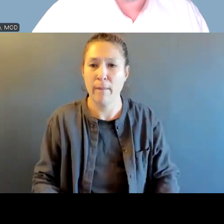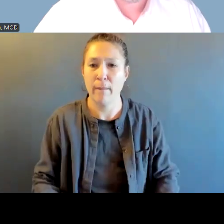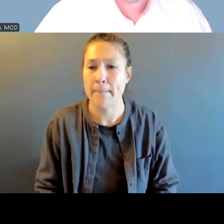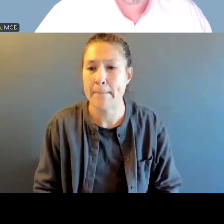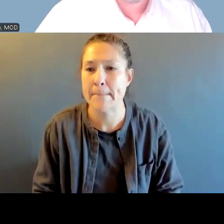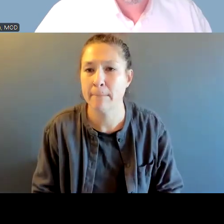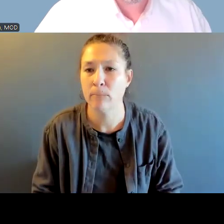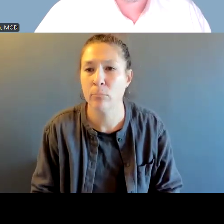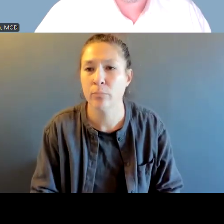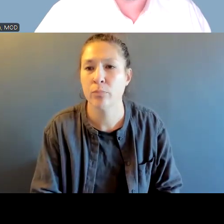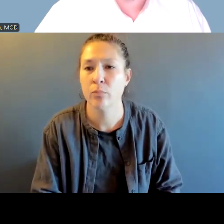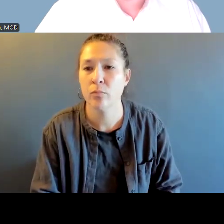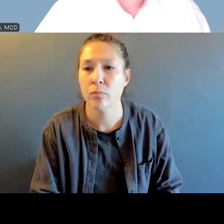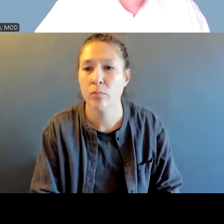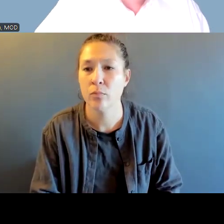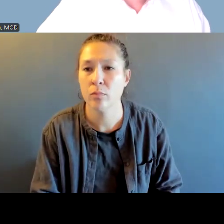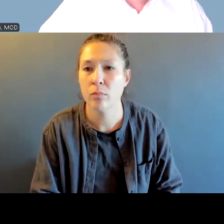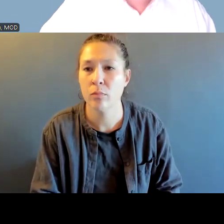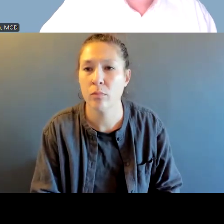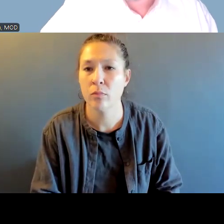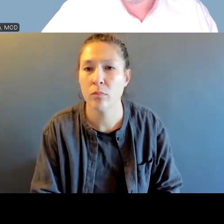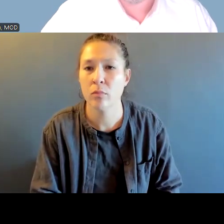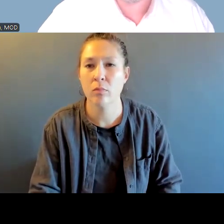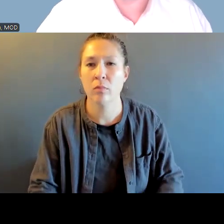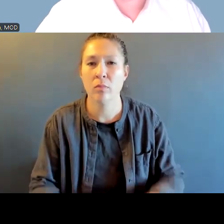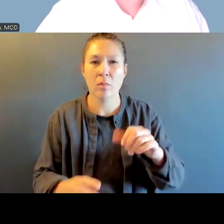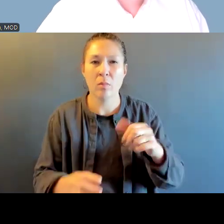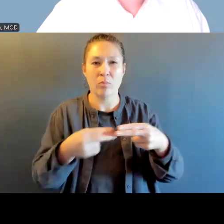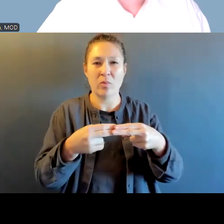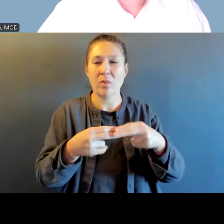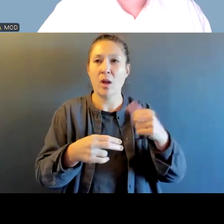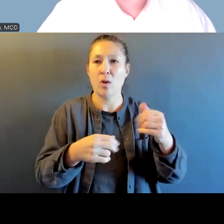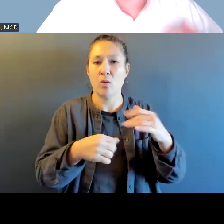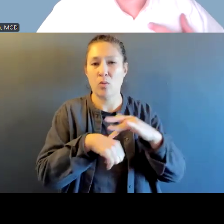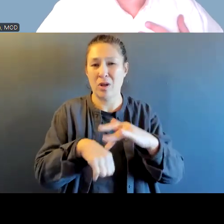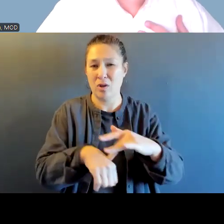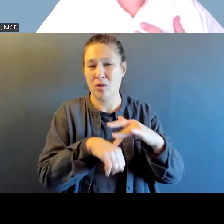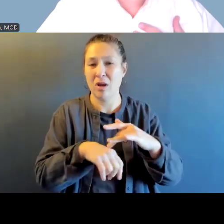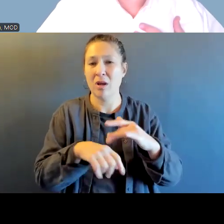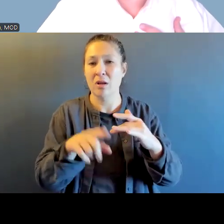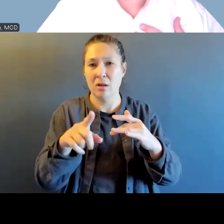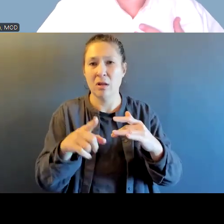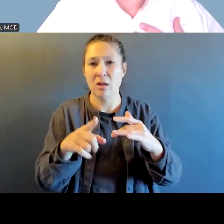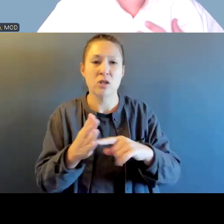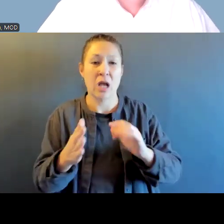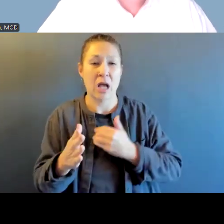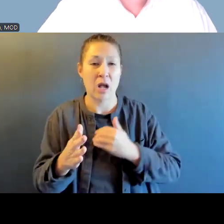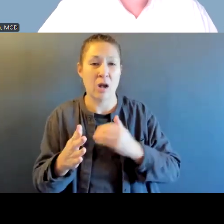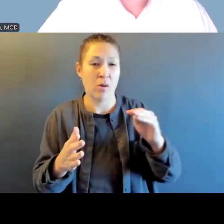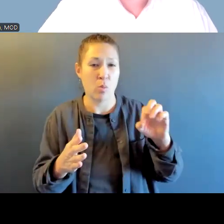Let me scroll back 2 slides back to the other resources. I'm going to be very brief here, but please visit our MOD COD webpage at